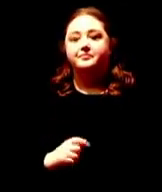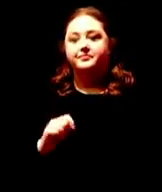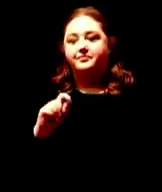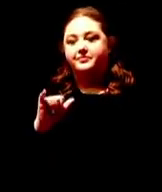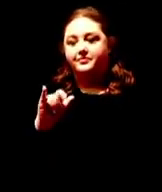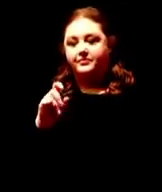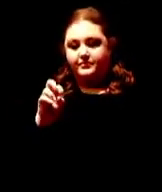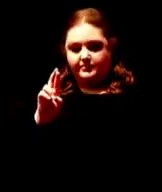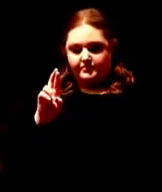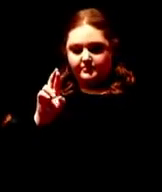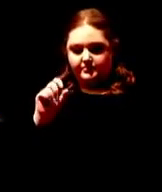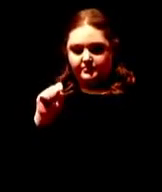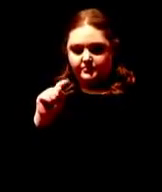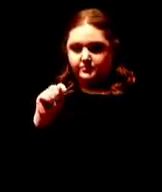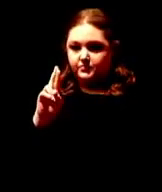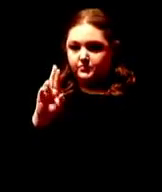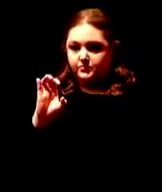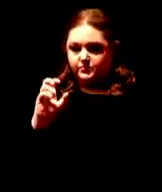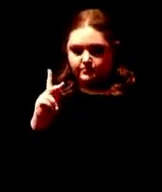Taylor Strook.